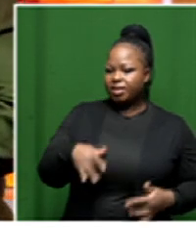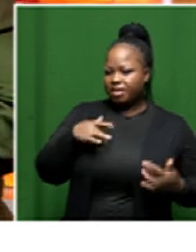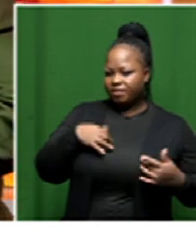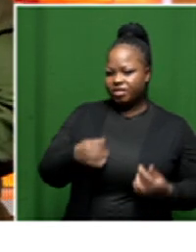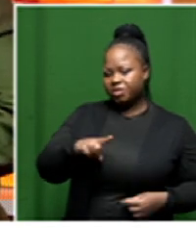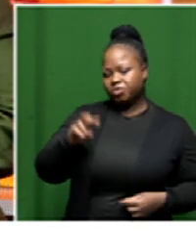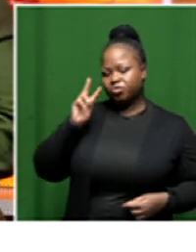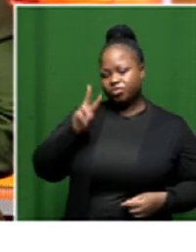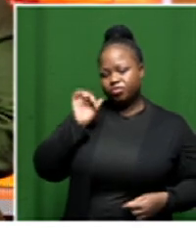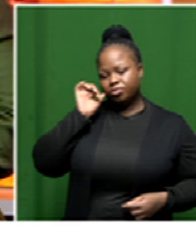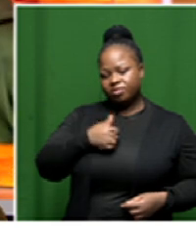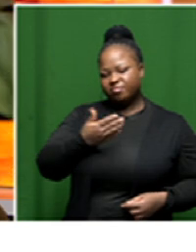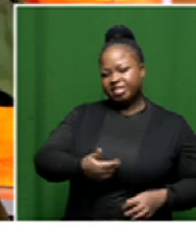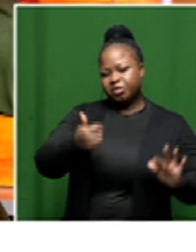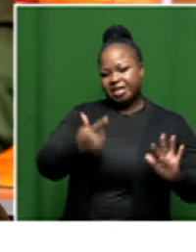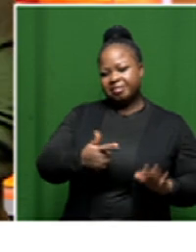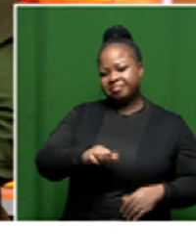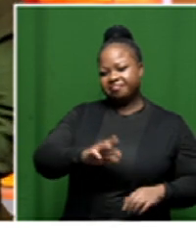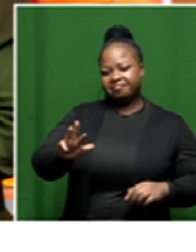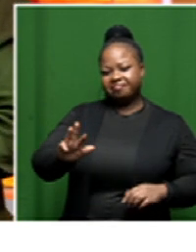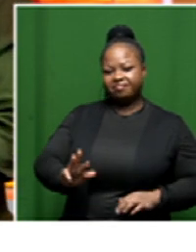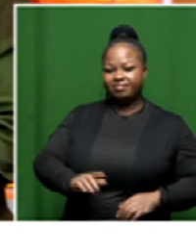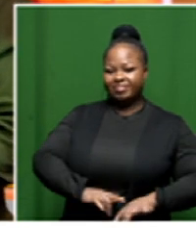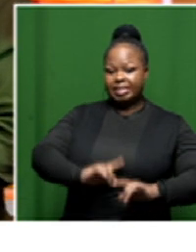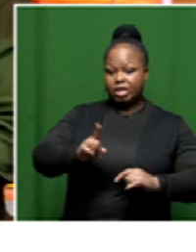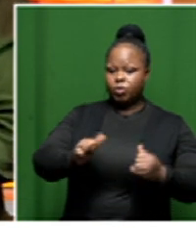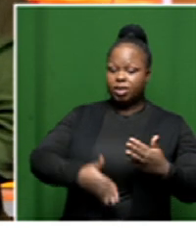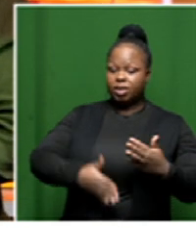live, 1s and 2s tomorrow, 6 to 9 a.m. Otherwise, catch us next weekend. Have a great week, everyone.